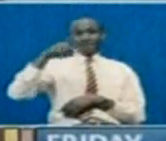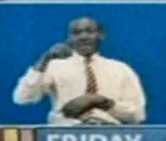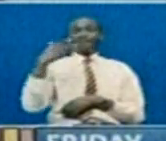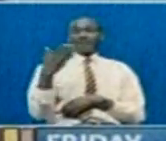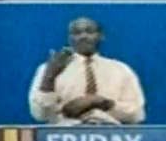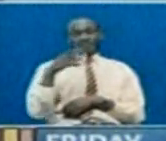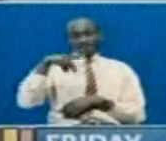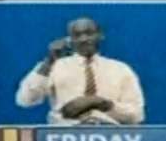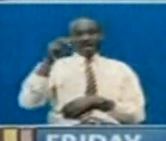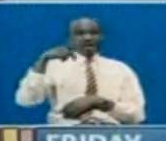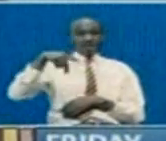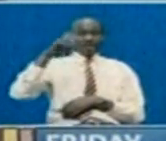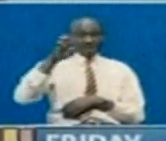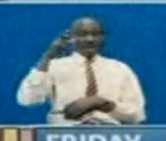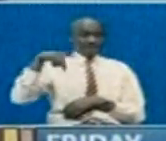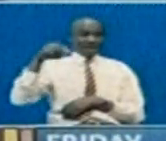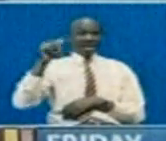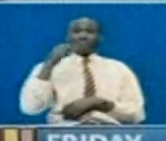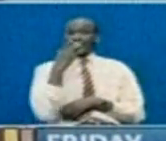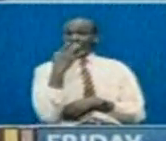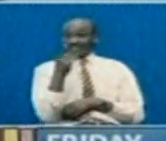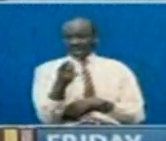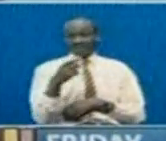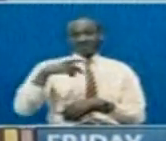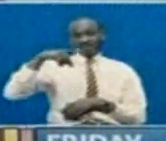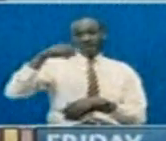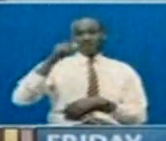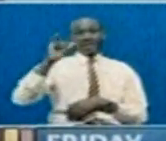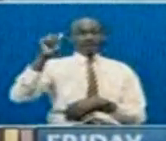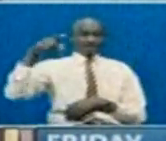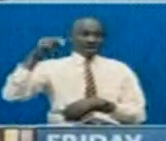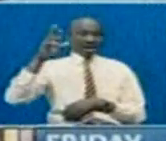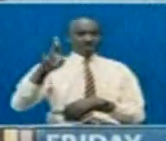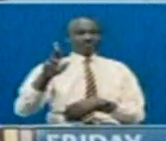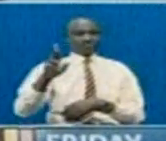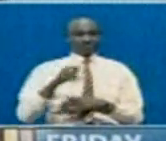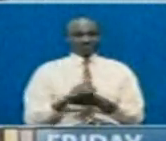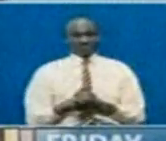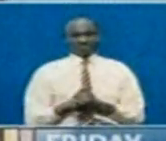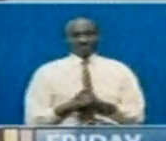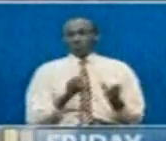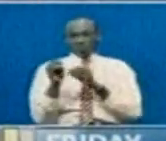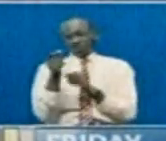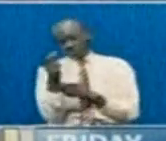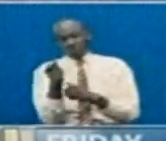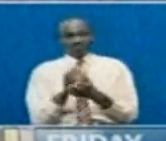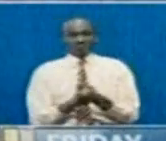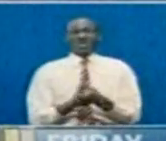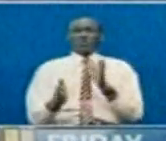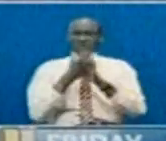paper. Pilipili, pepper. Karatasi, paper. Paper. A bit tricky. Willis,